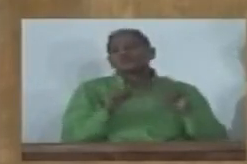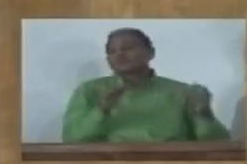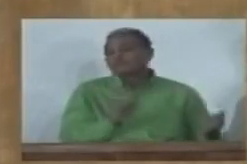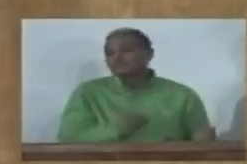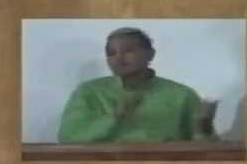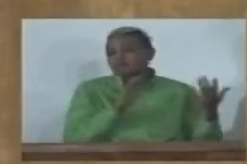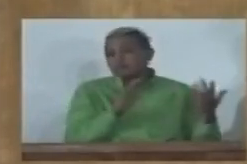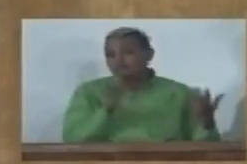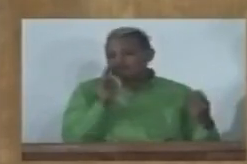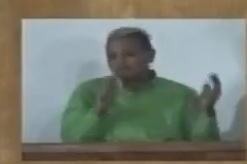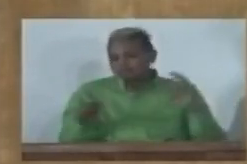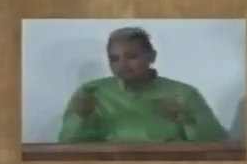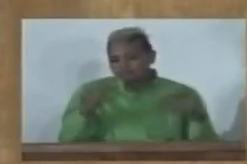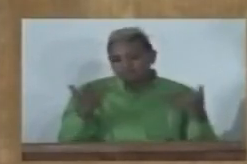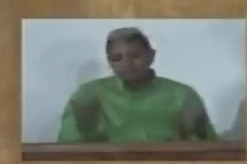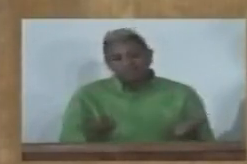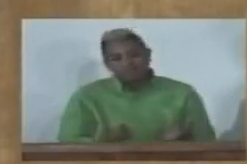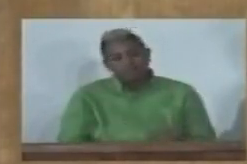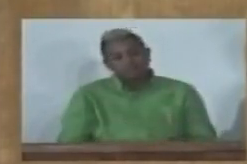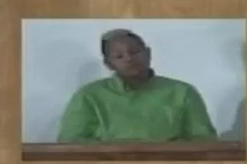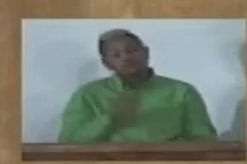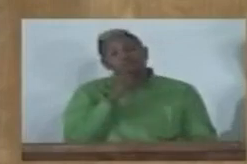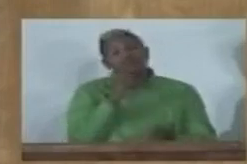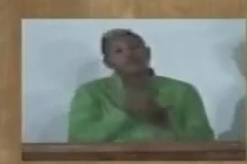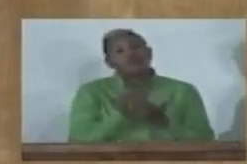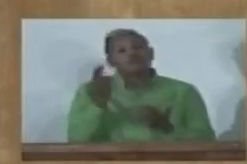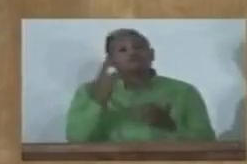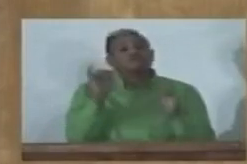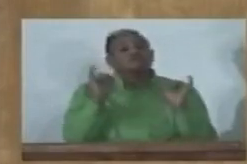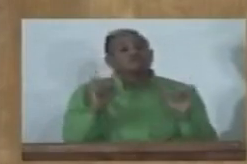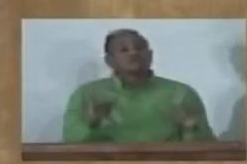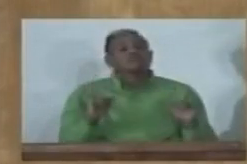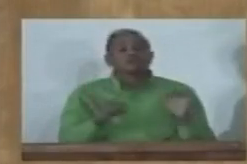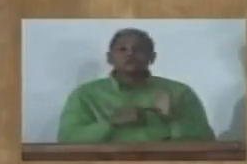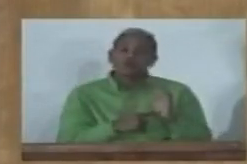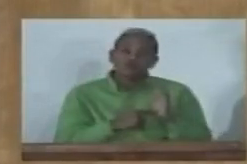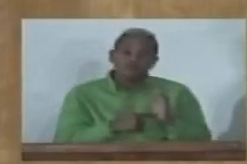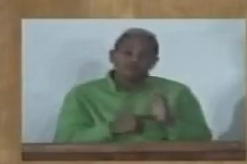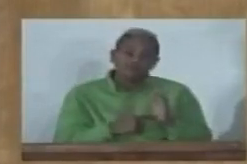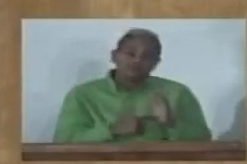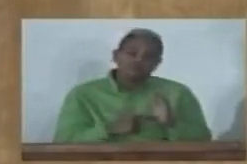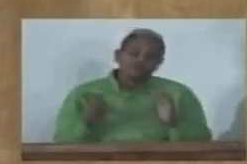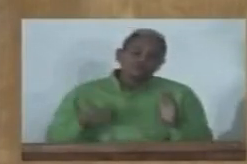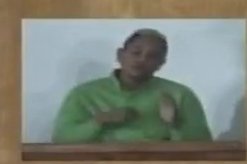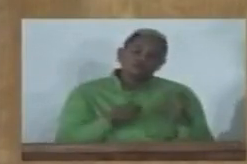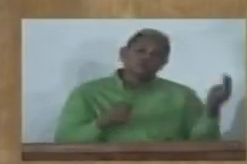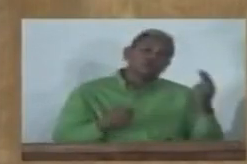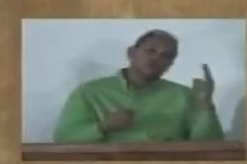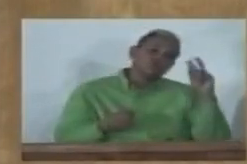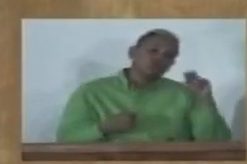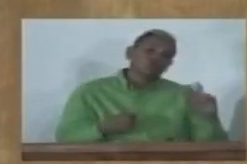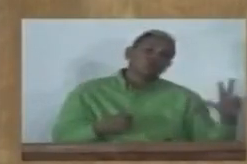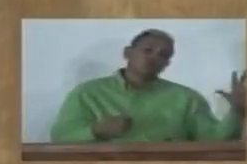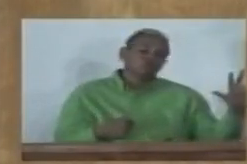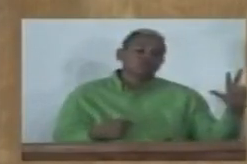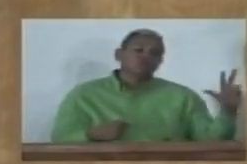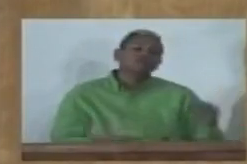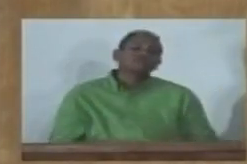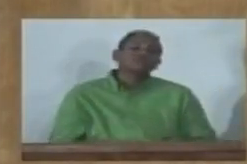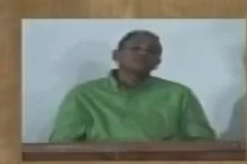approach. In fact, you're using the same model that we use at